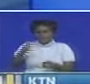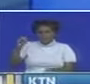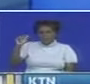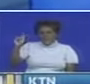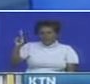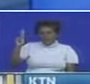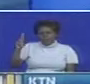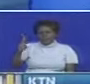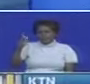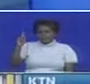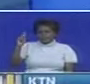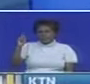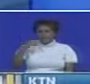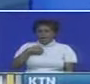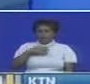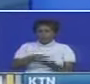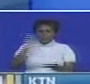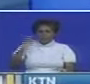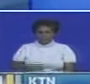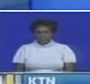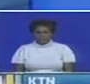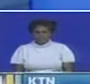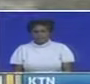areas. KTN's Masikandia reports.